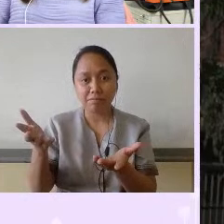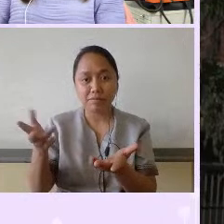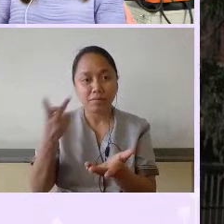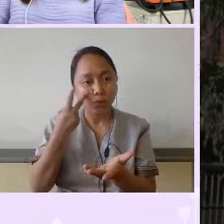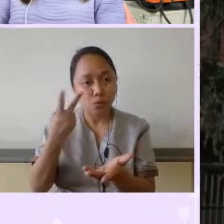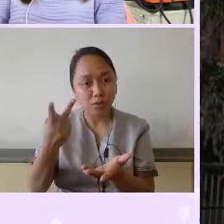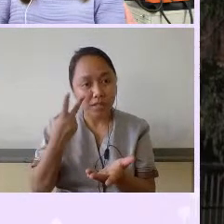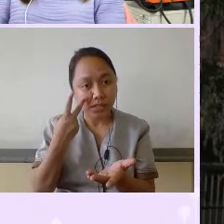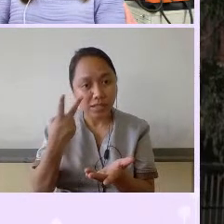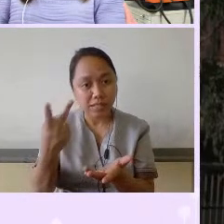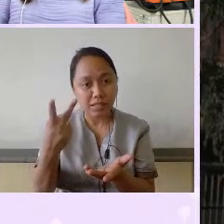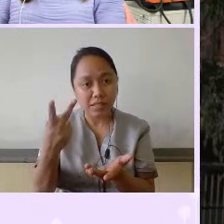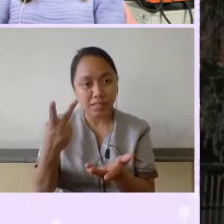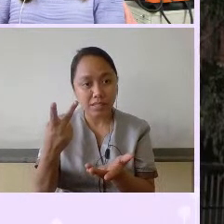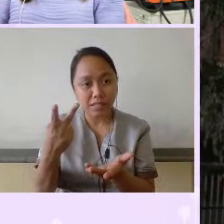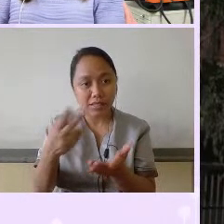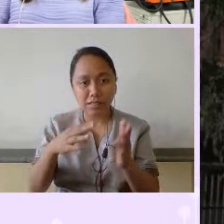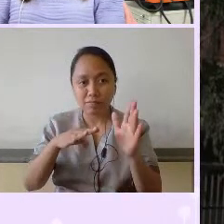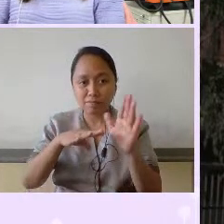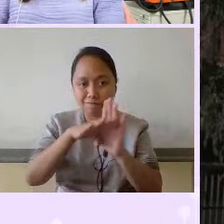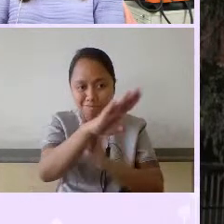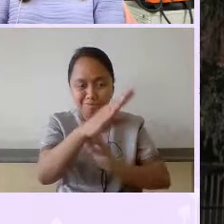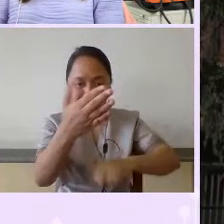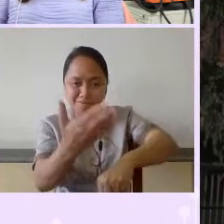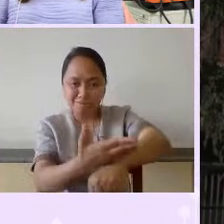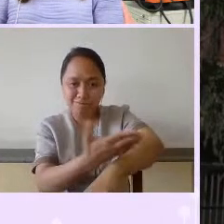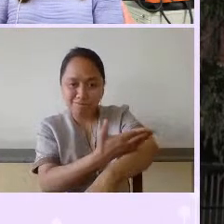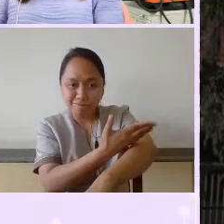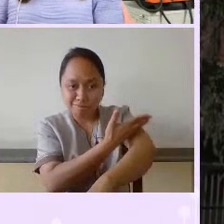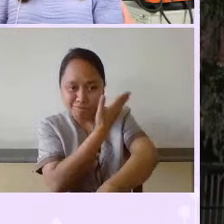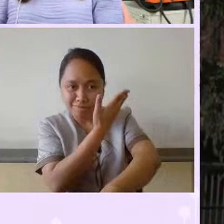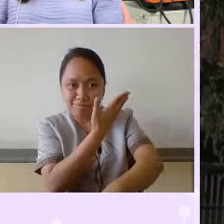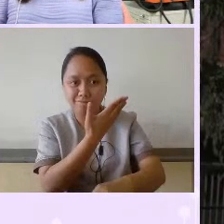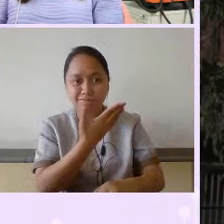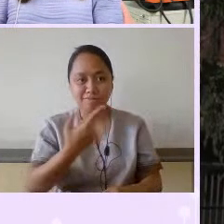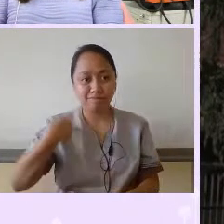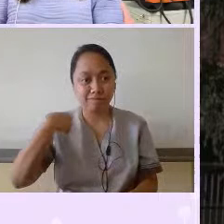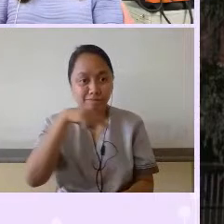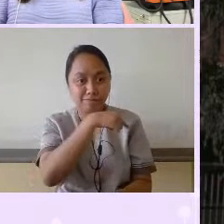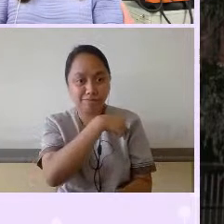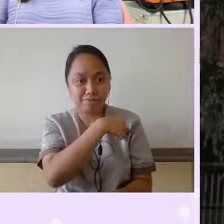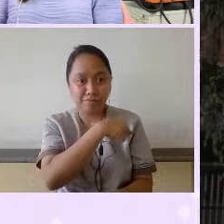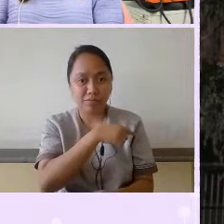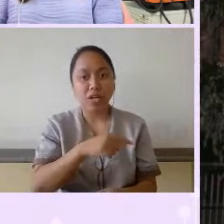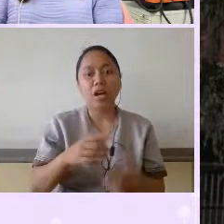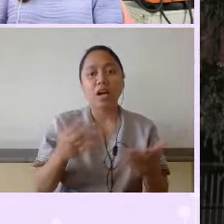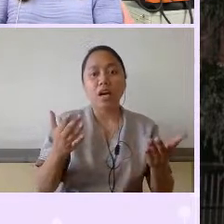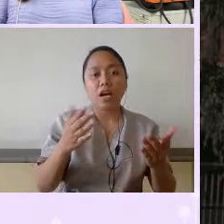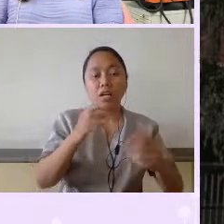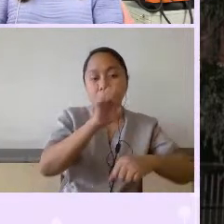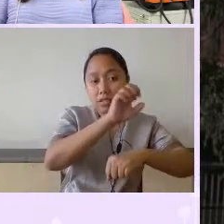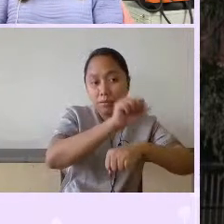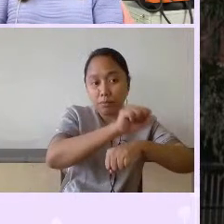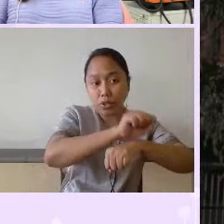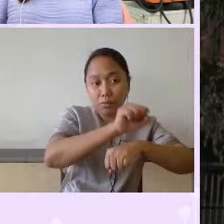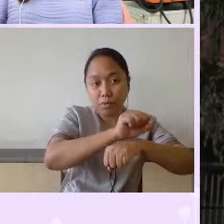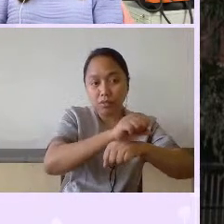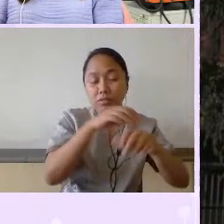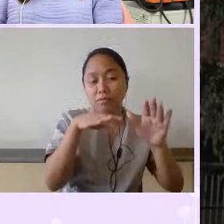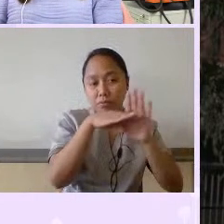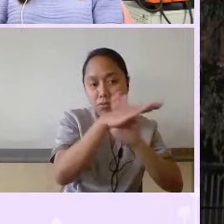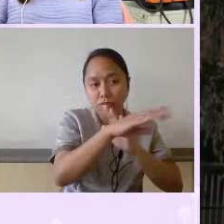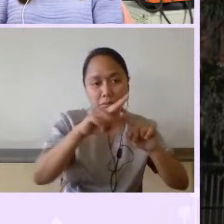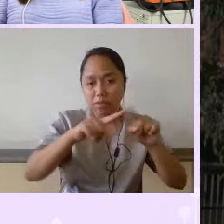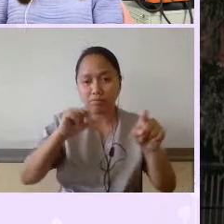natin na ang employment rate ay nag-improve, samantalang ang unemployment ay bumaba. Base sa record,